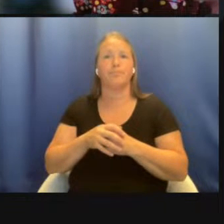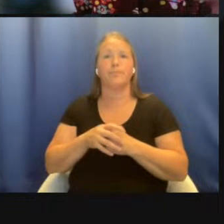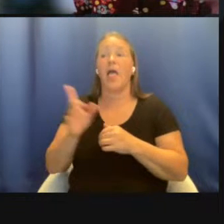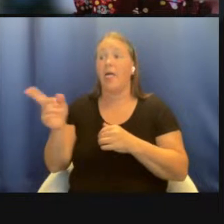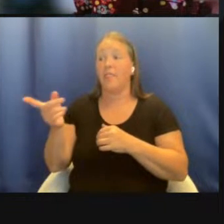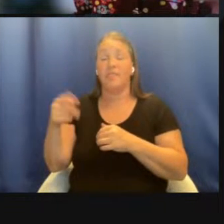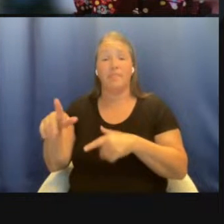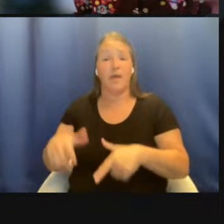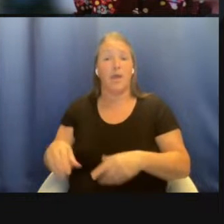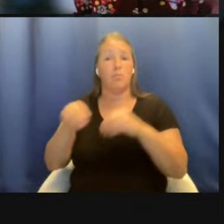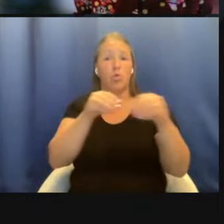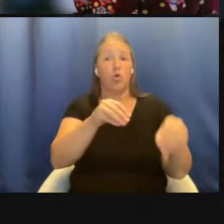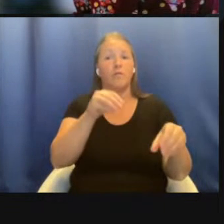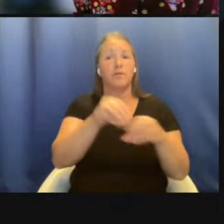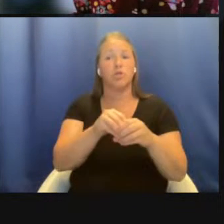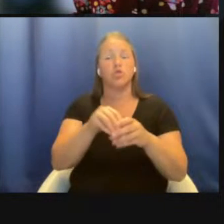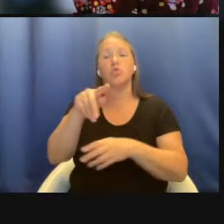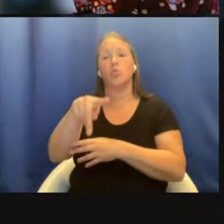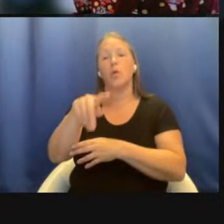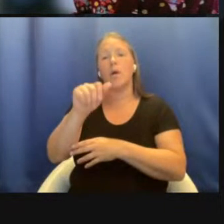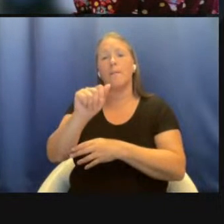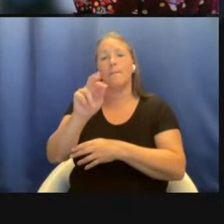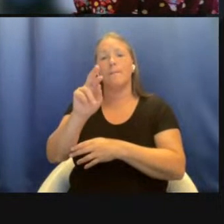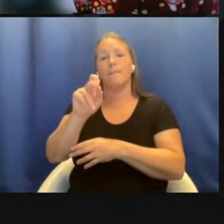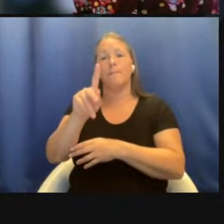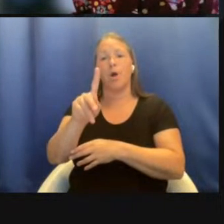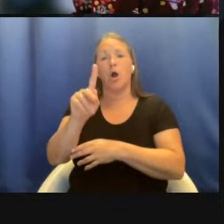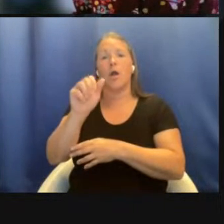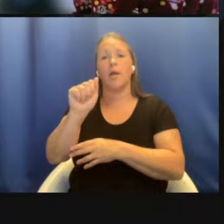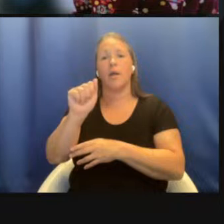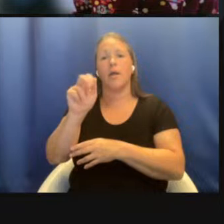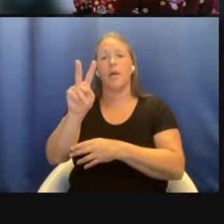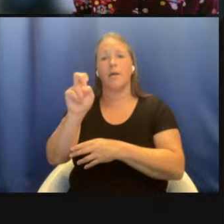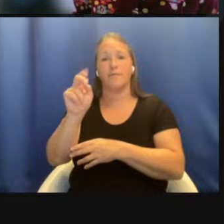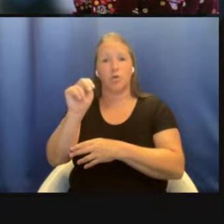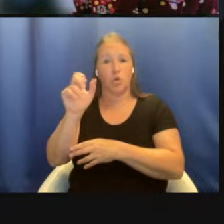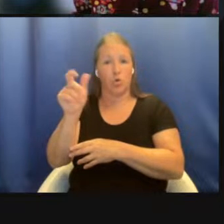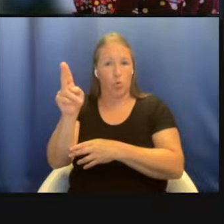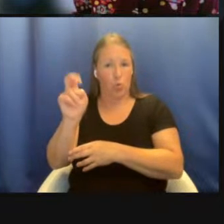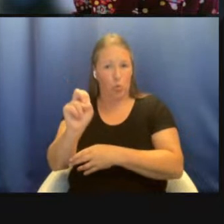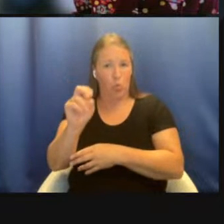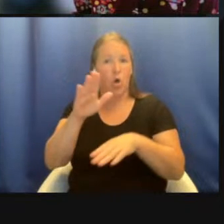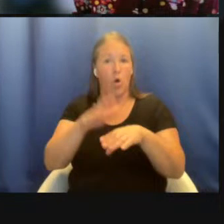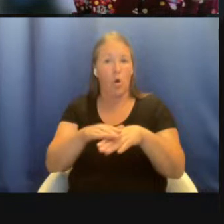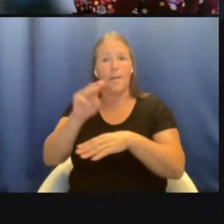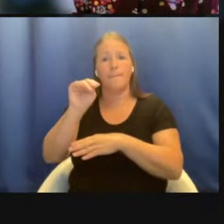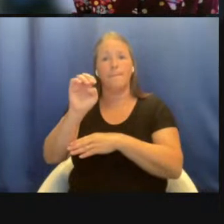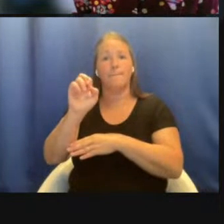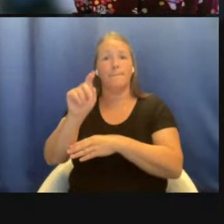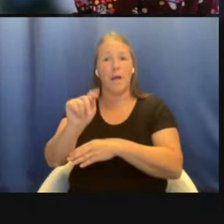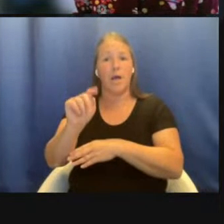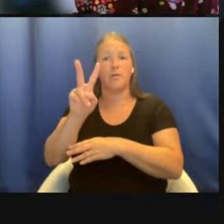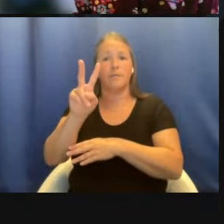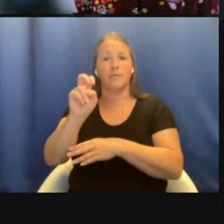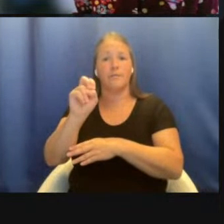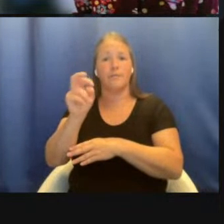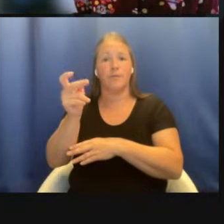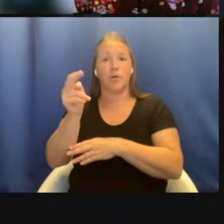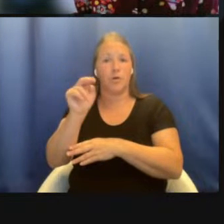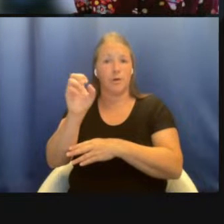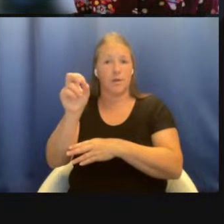in a grand house where he maintains a law office. And he, for the most part, is a